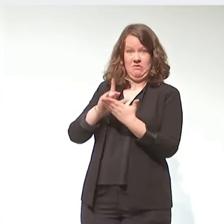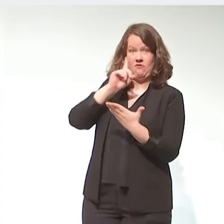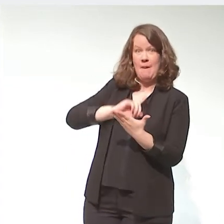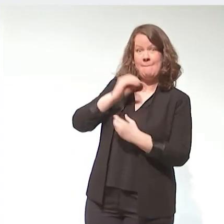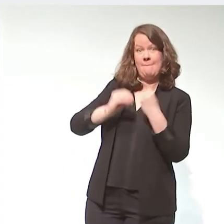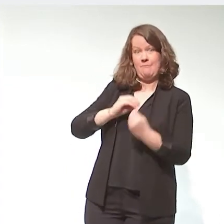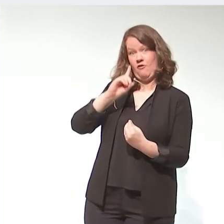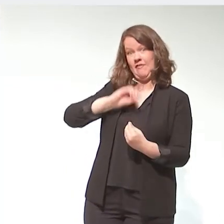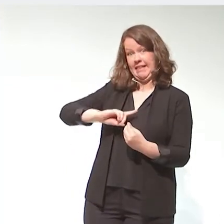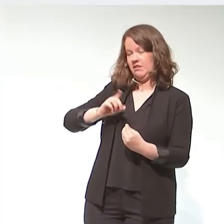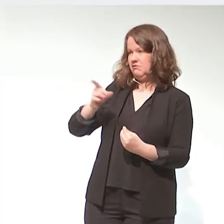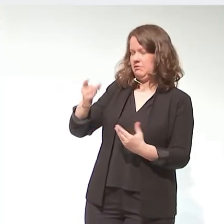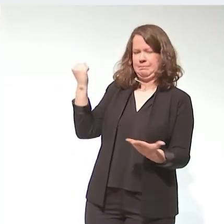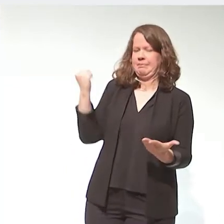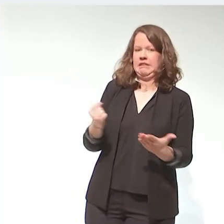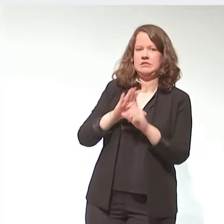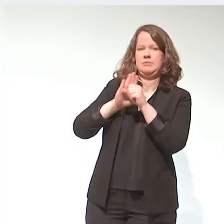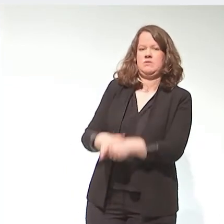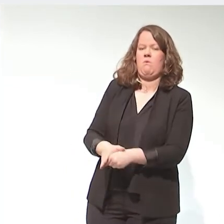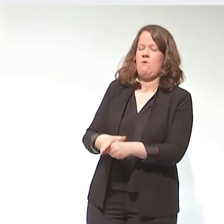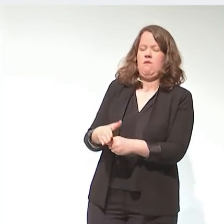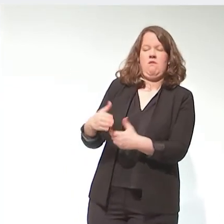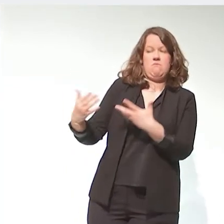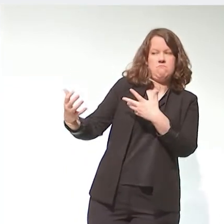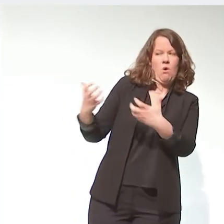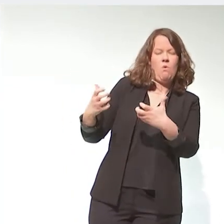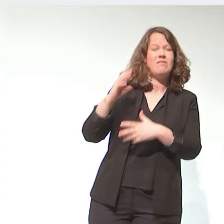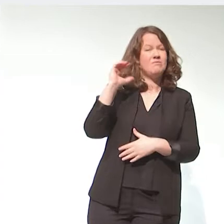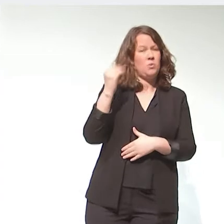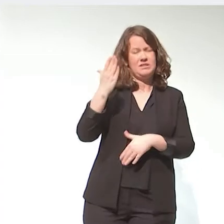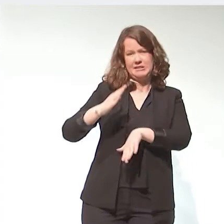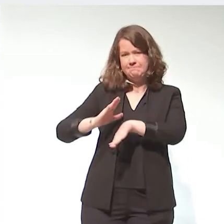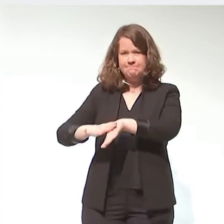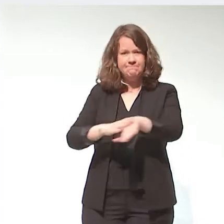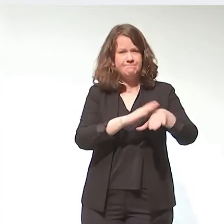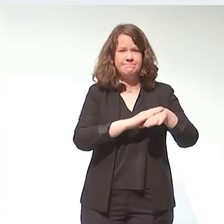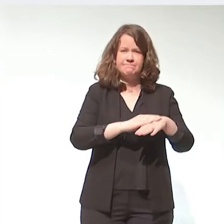you talk about disabled women and girls.